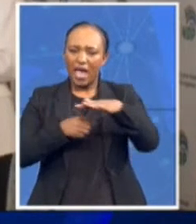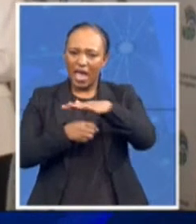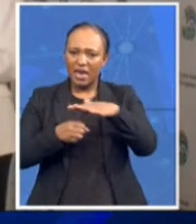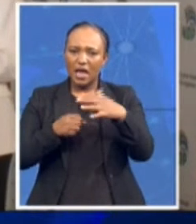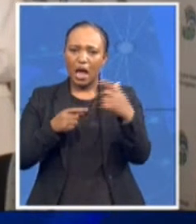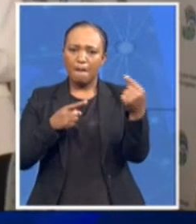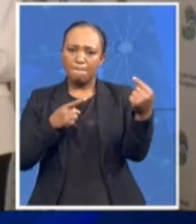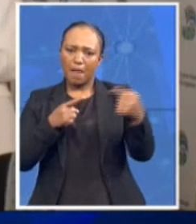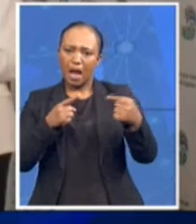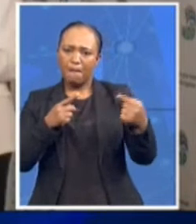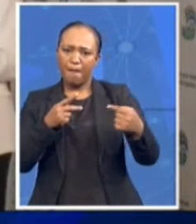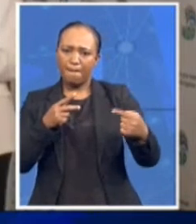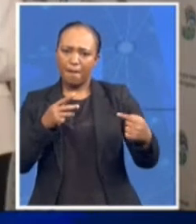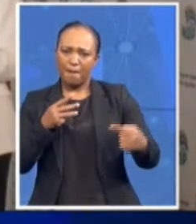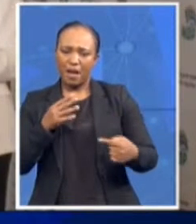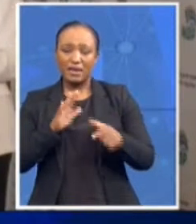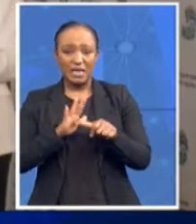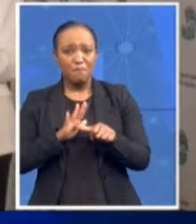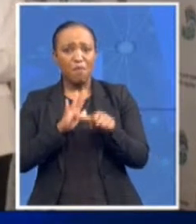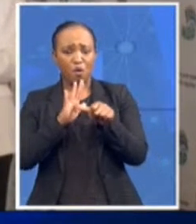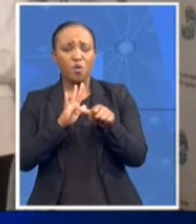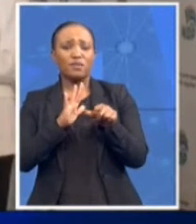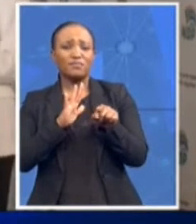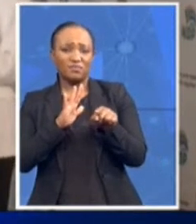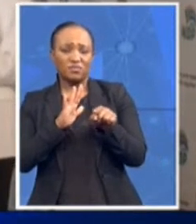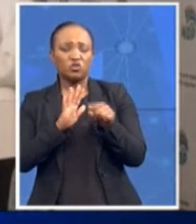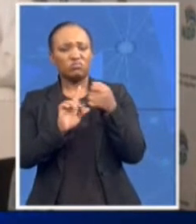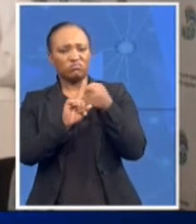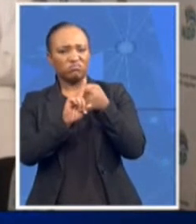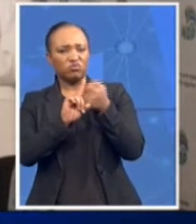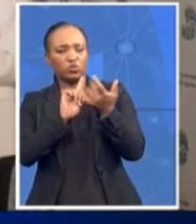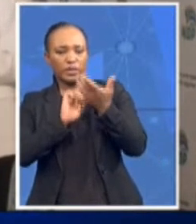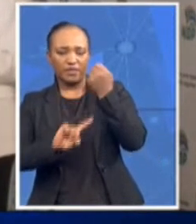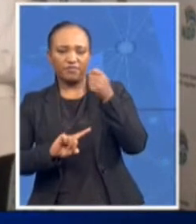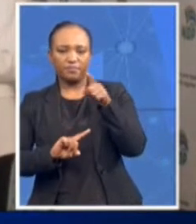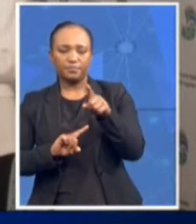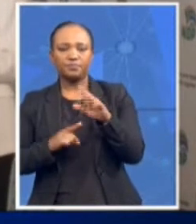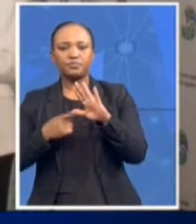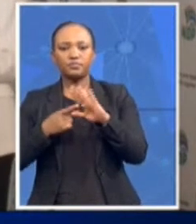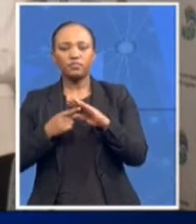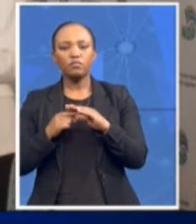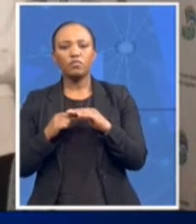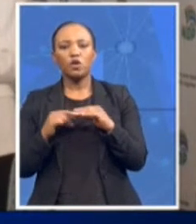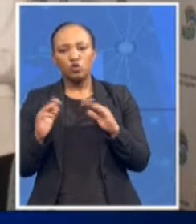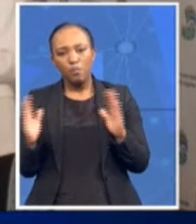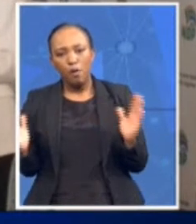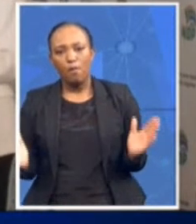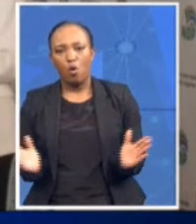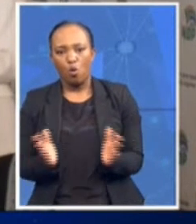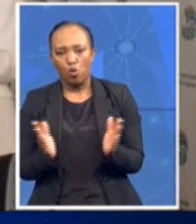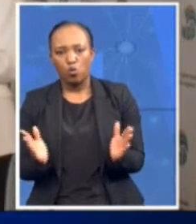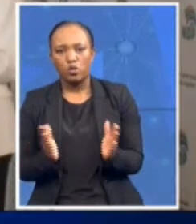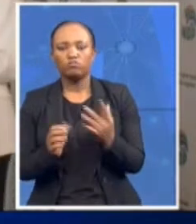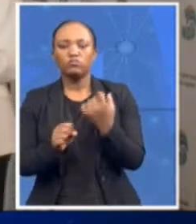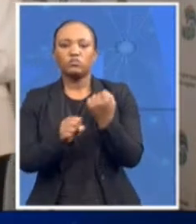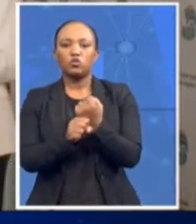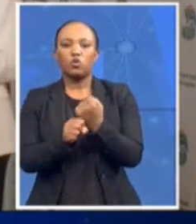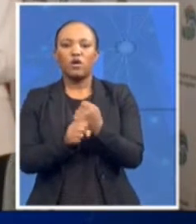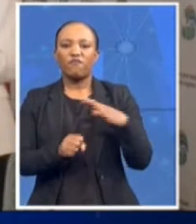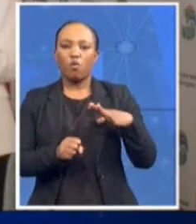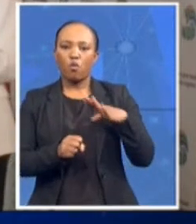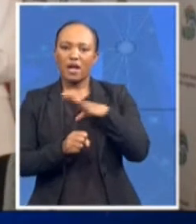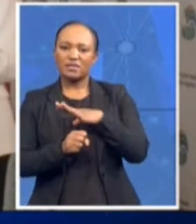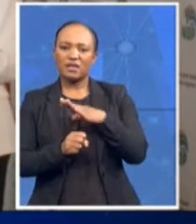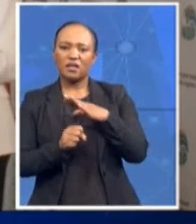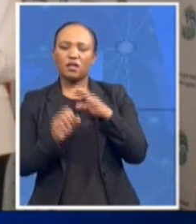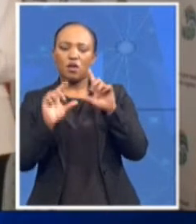this. Firstly, promoting the effectiveness of council oversight committees. We will be ensuring that the terms